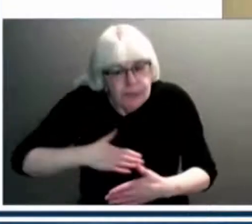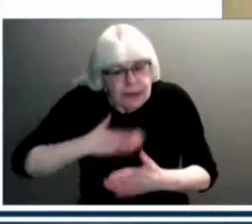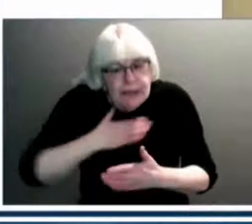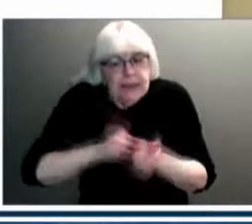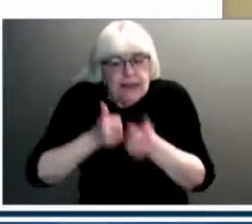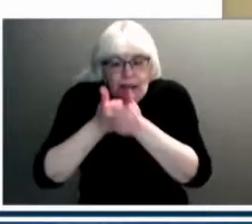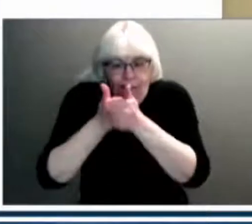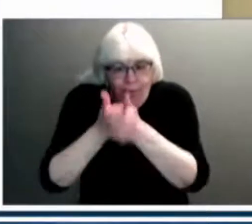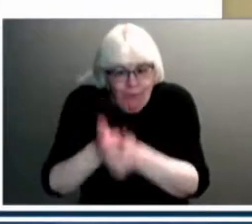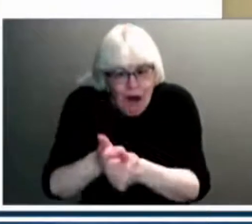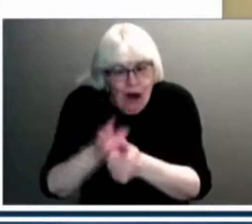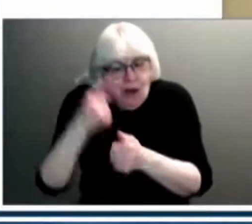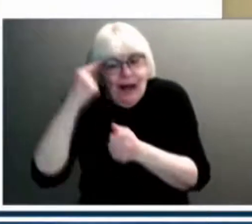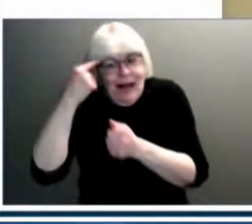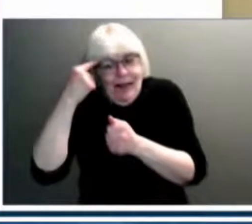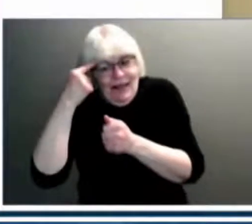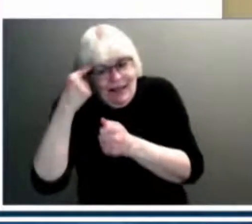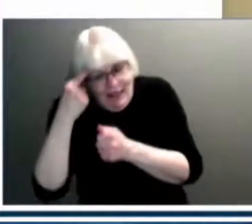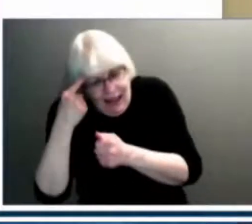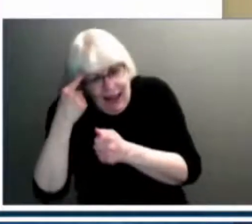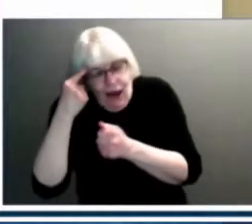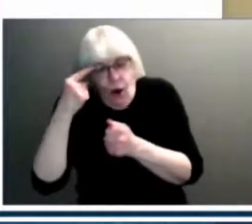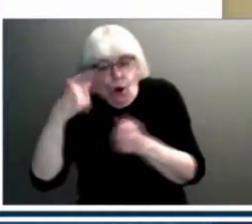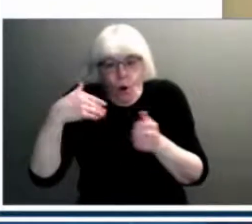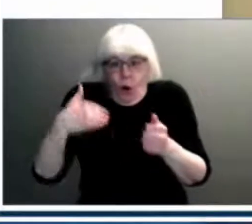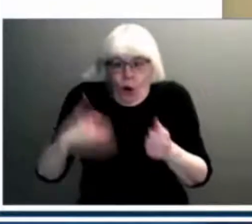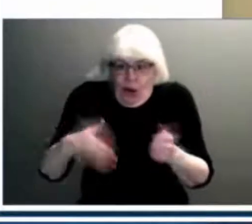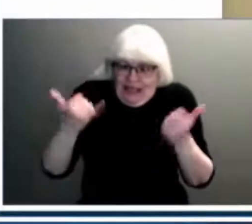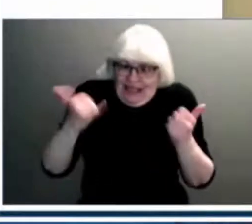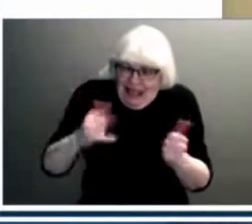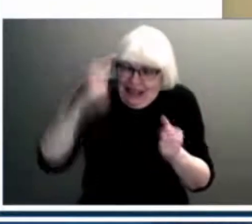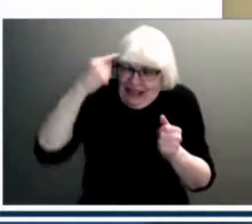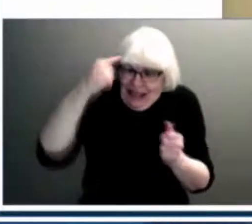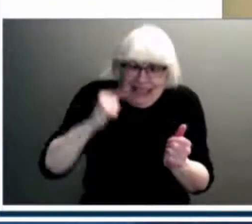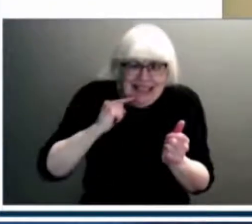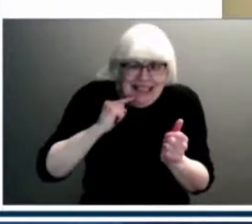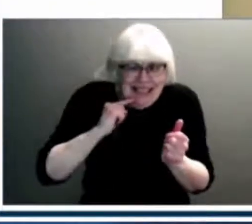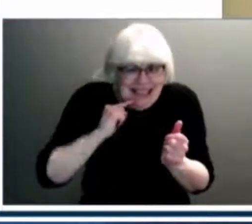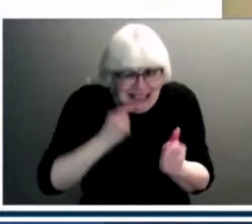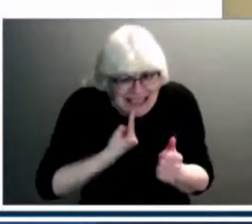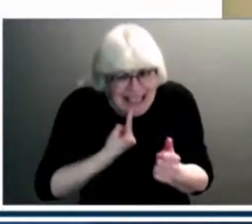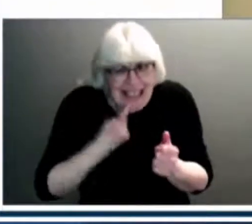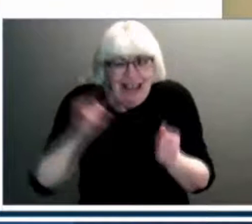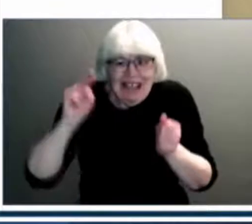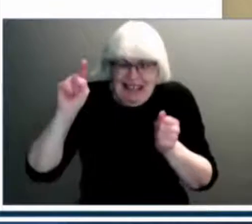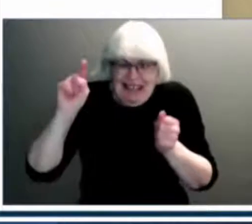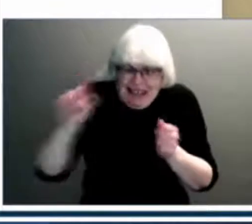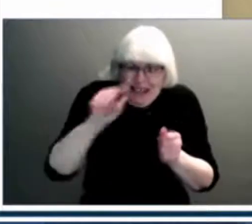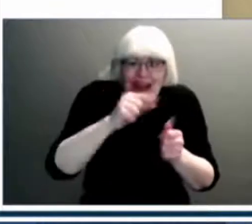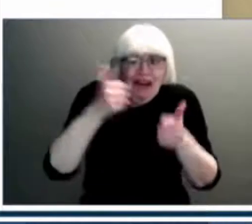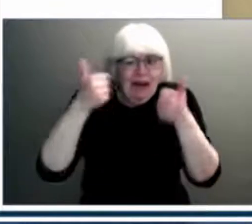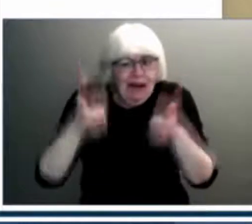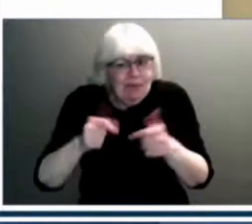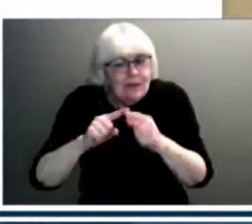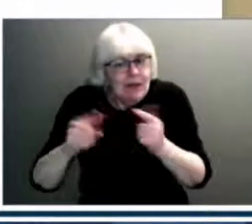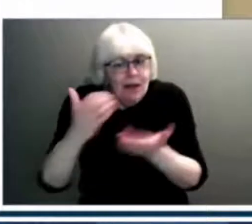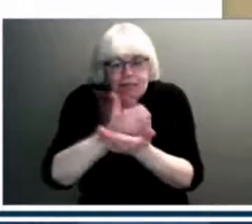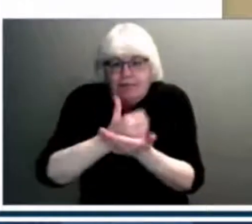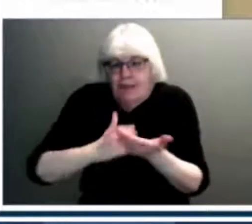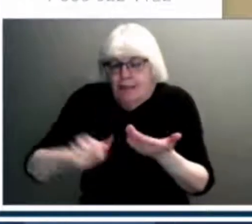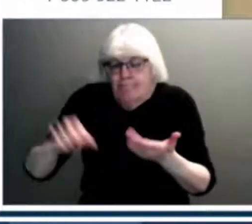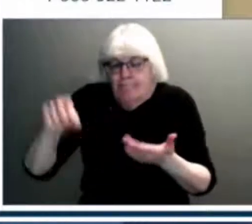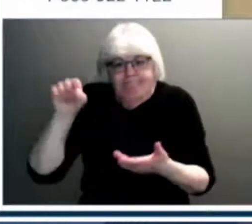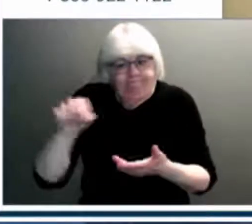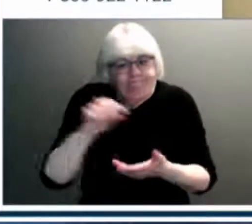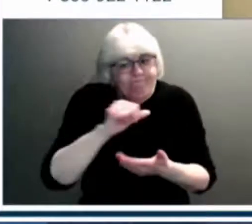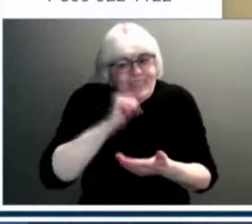part. Many of you have been, but too many are not. Omicron really does require everyone,